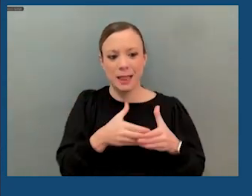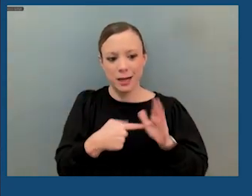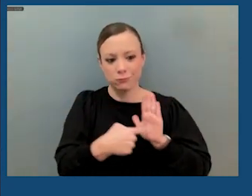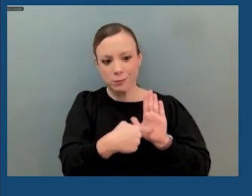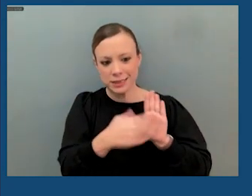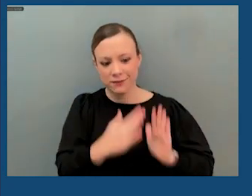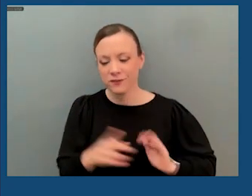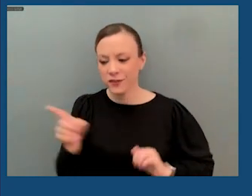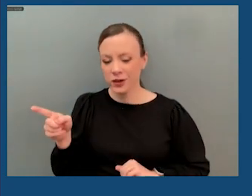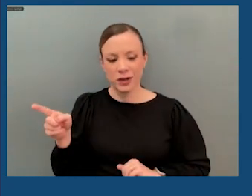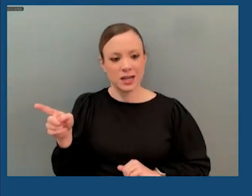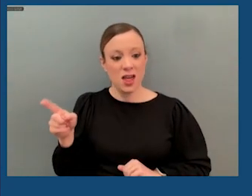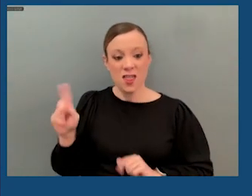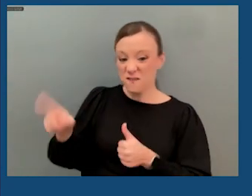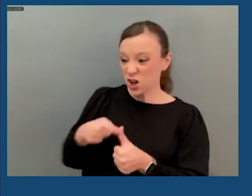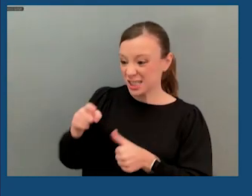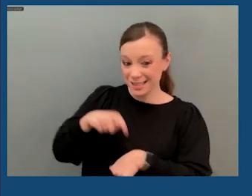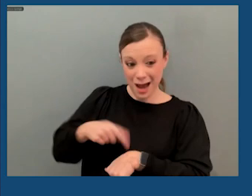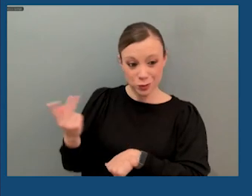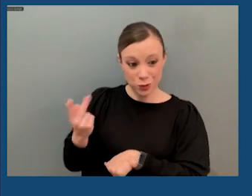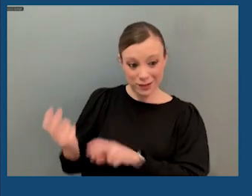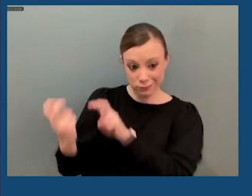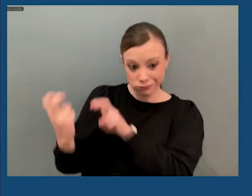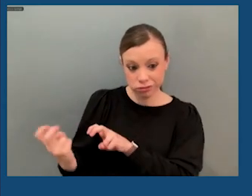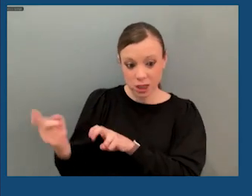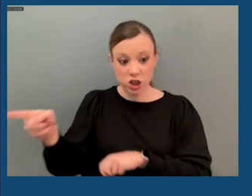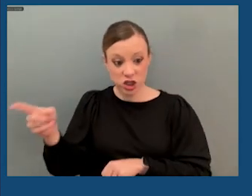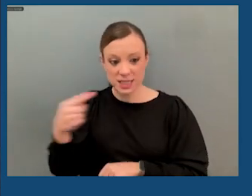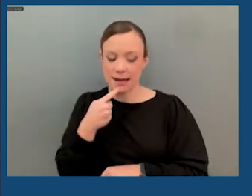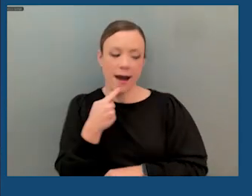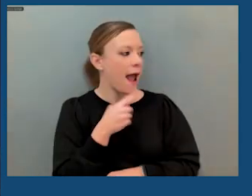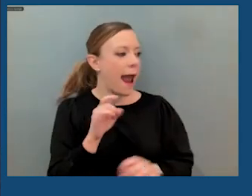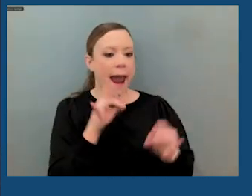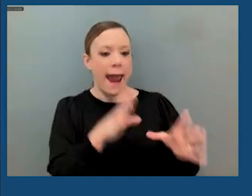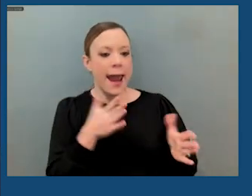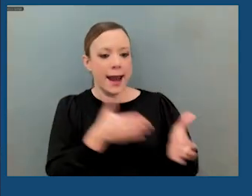down together, she said, hate crimes are on the top of my list. Assemblymember Grace Lee.